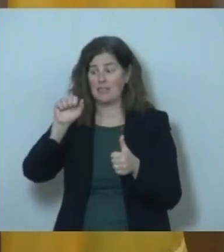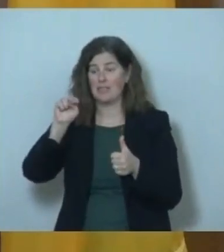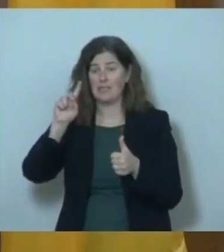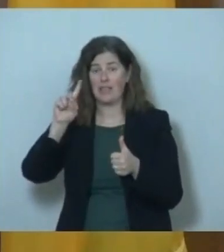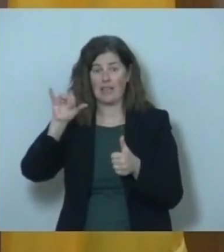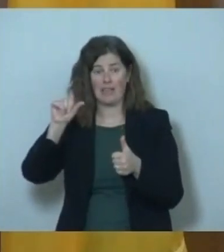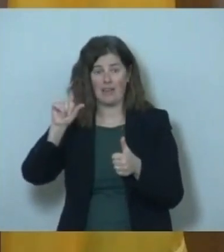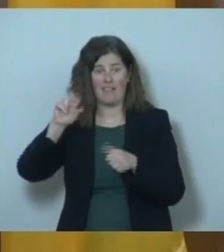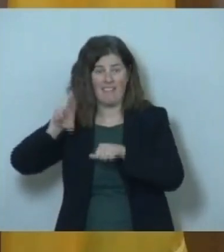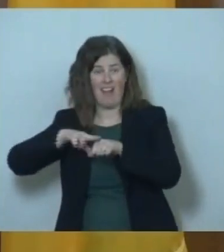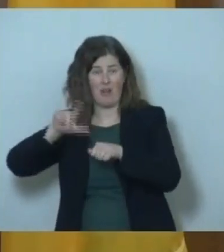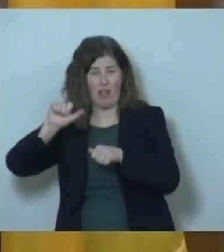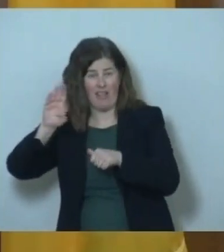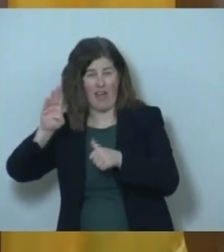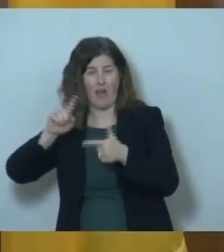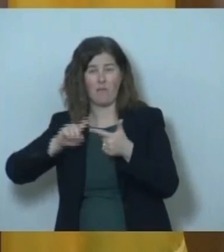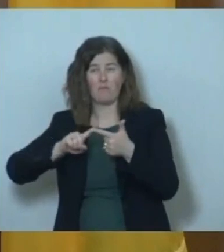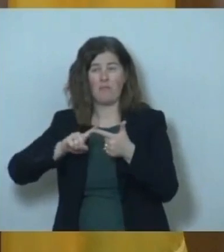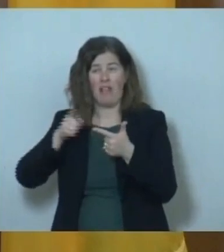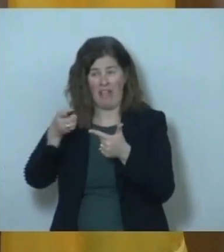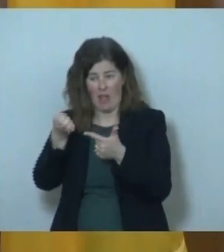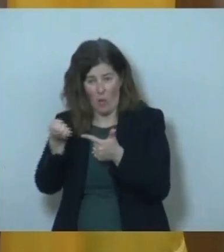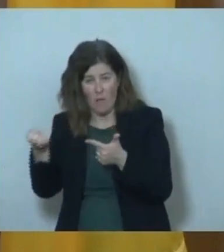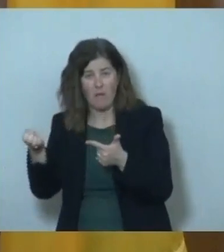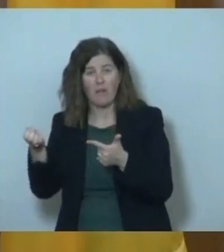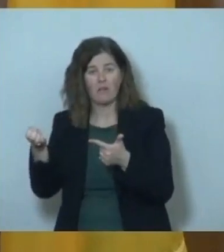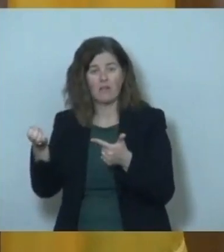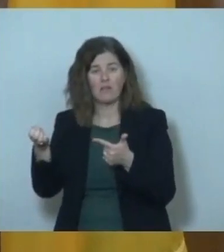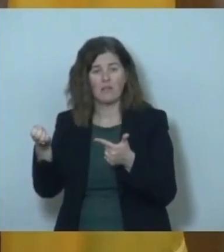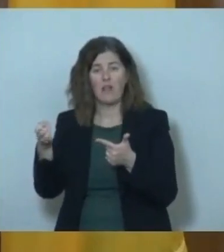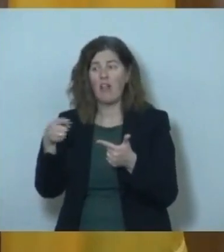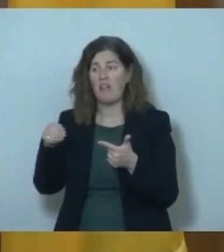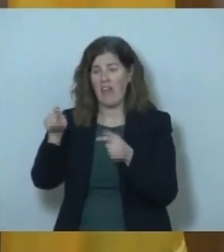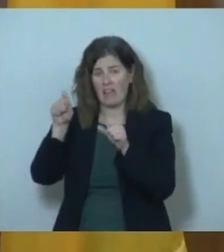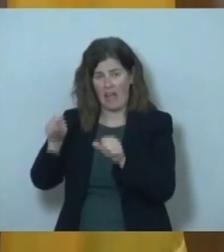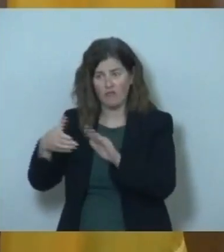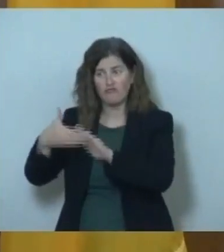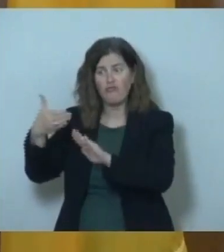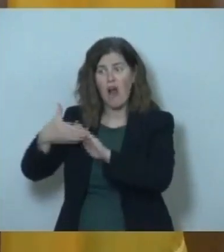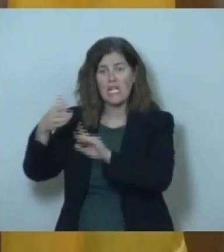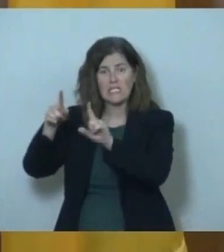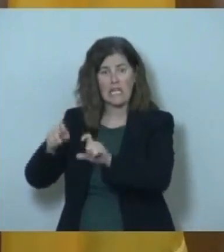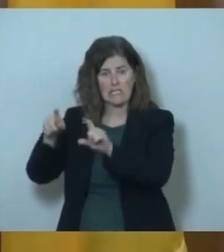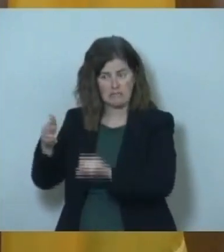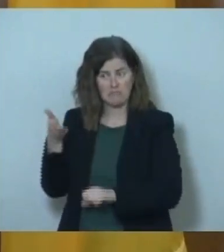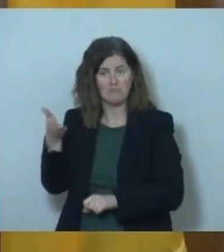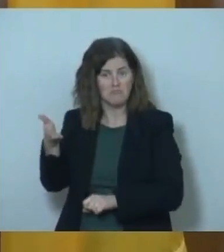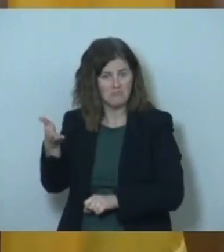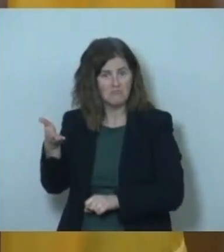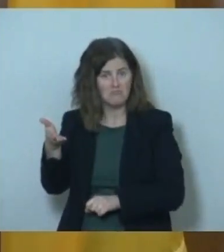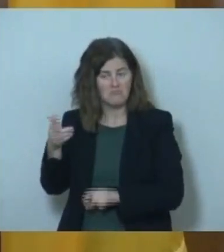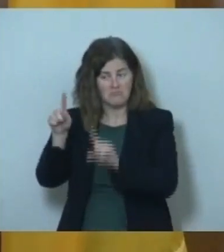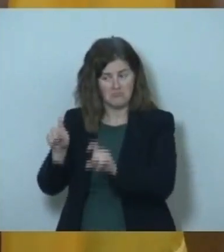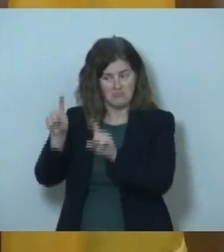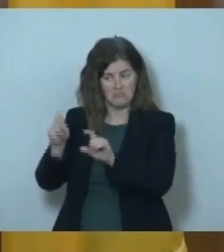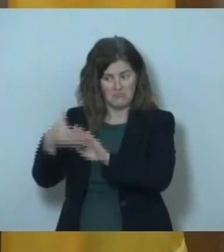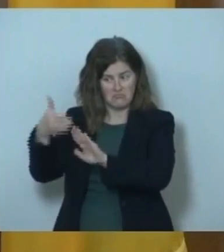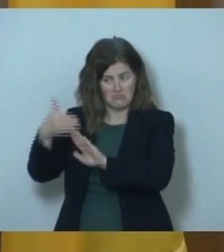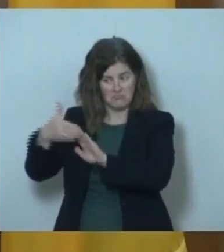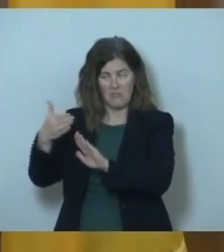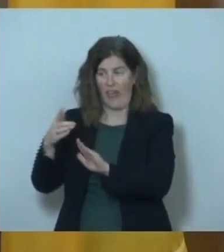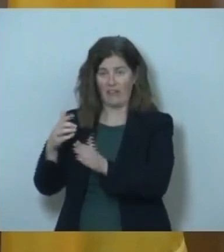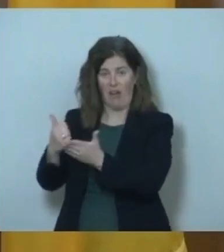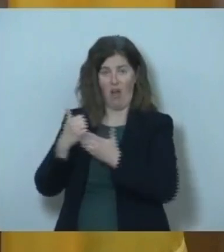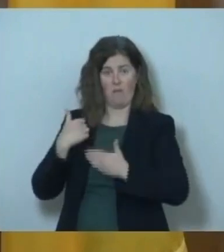Labs have laboratory instruments, and they can and are running COVID tests. And that's valuable to